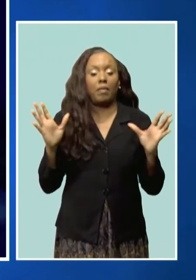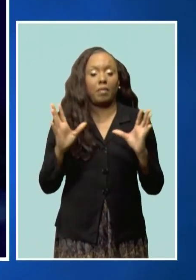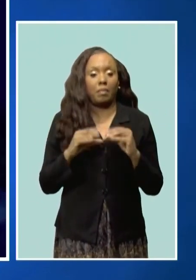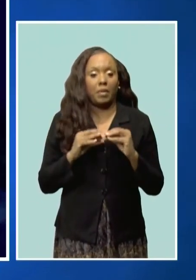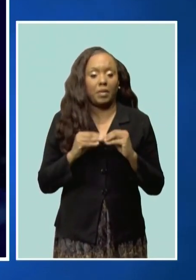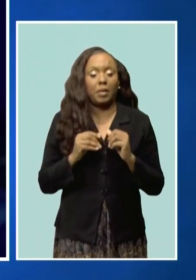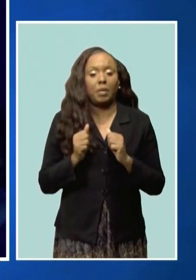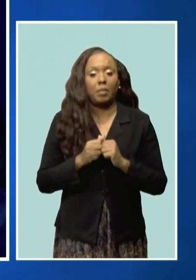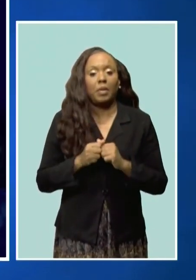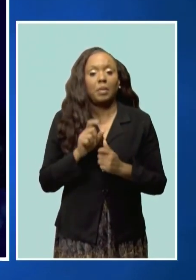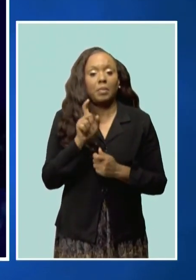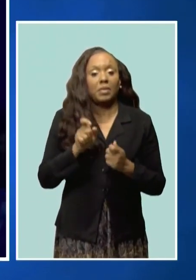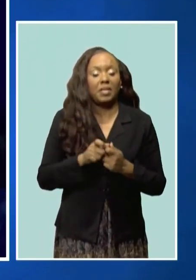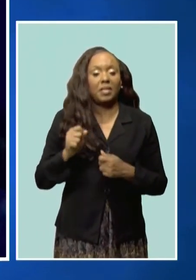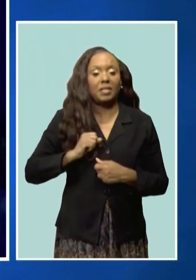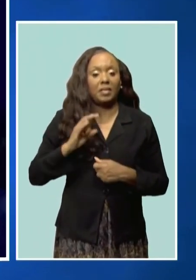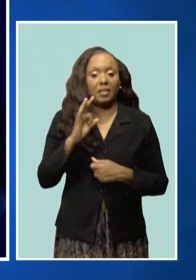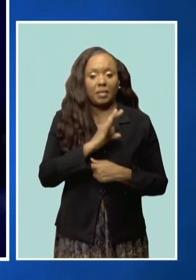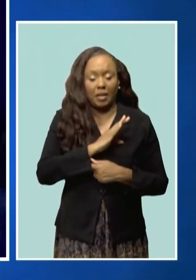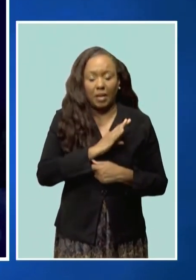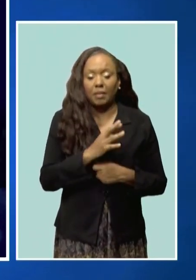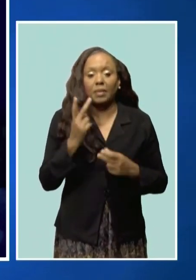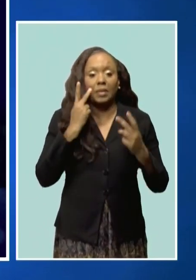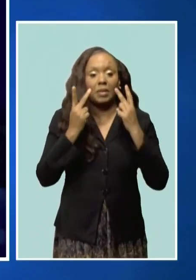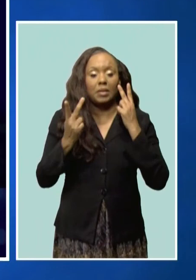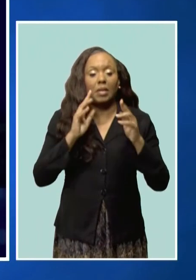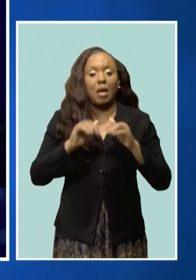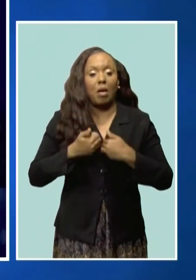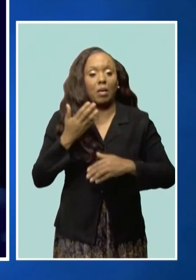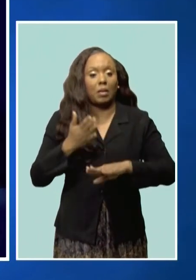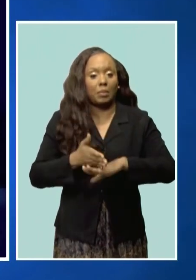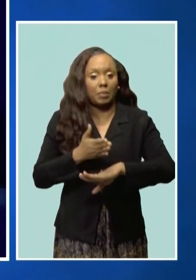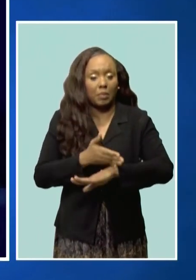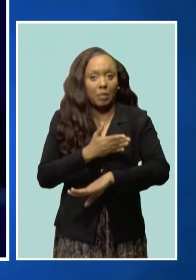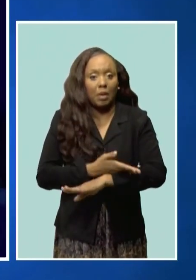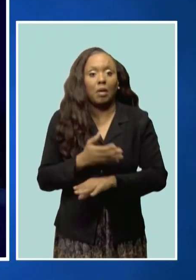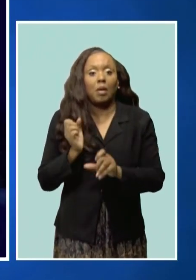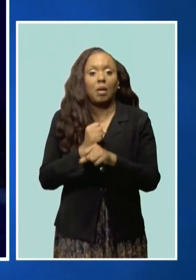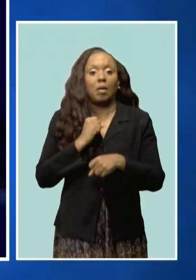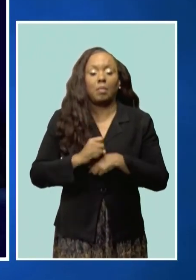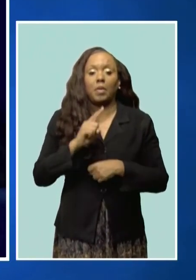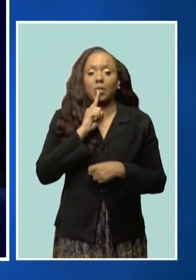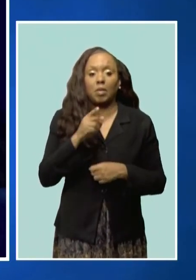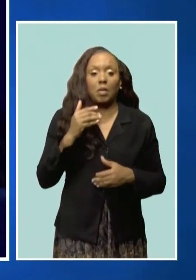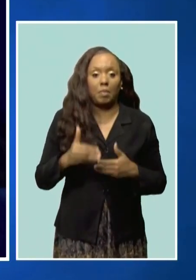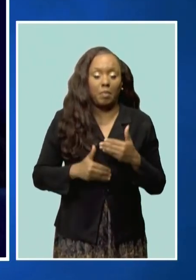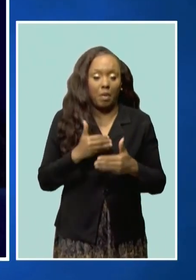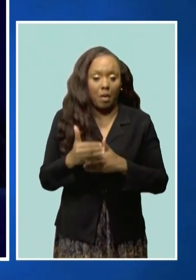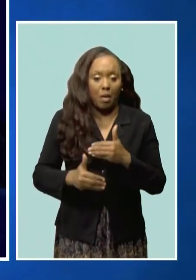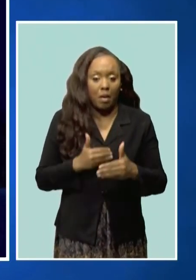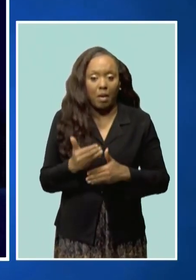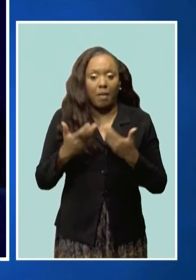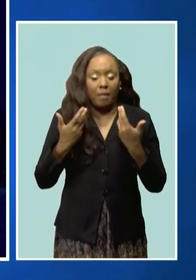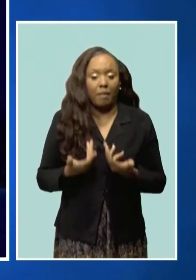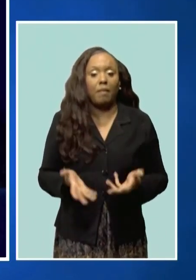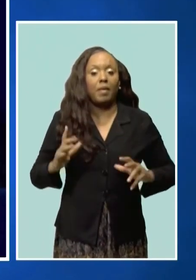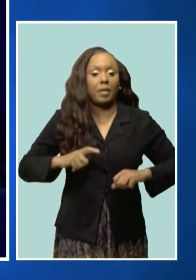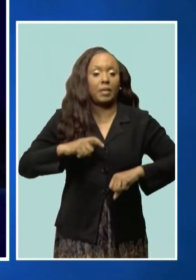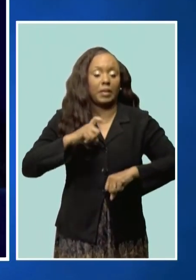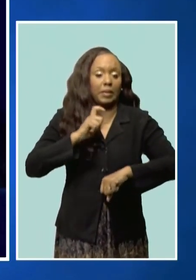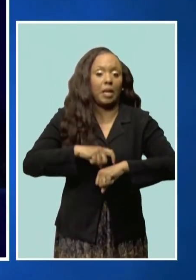schools to institute the necessary improvements to ensure that the process is completed in a timely manner in the